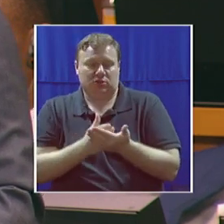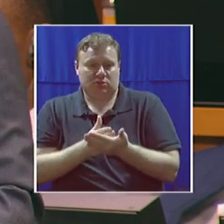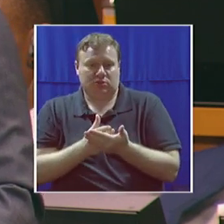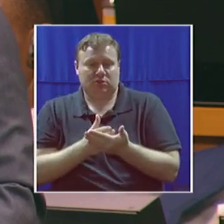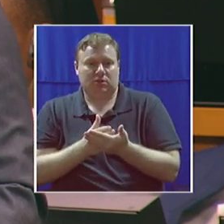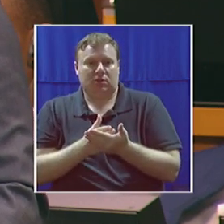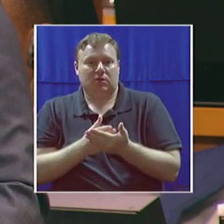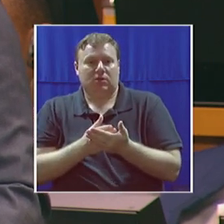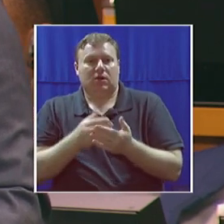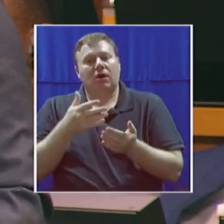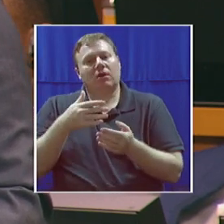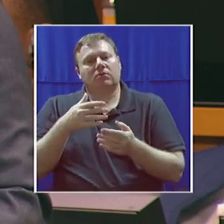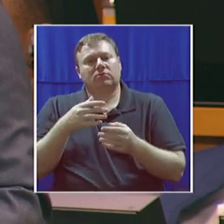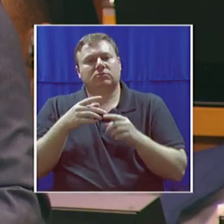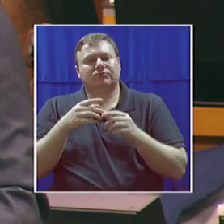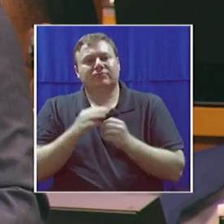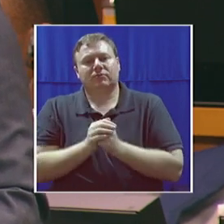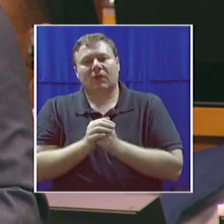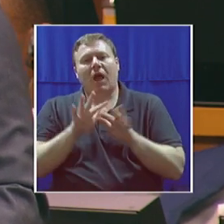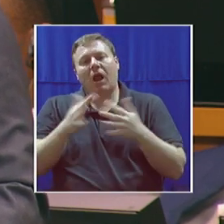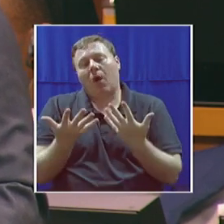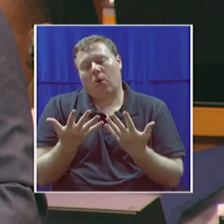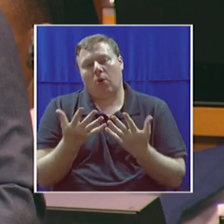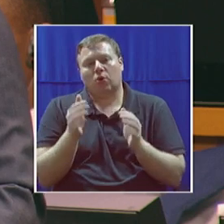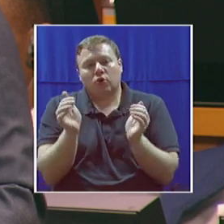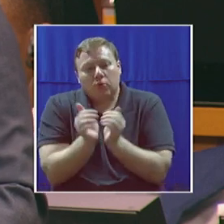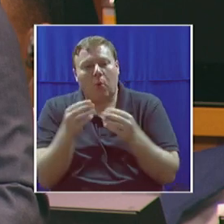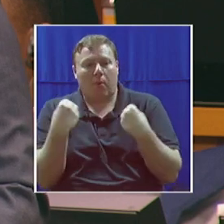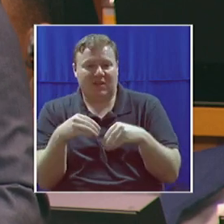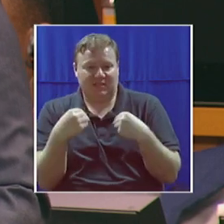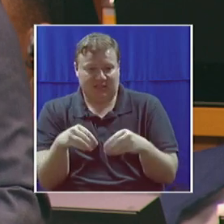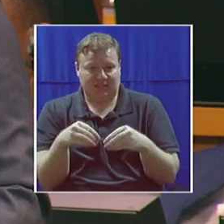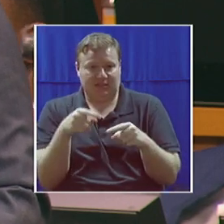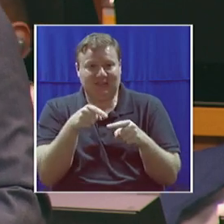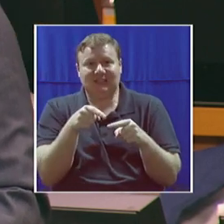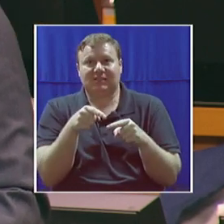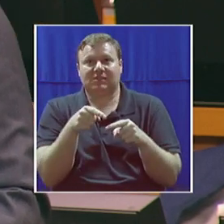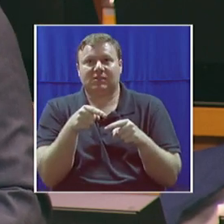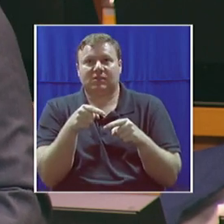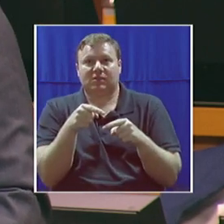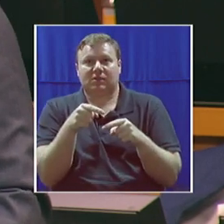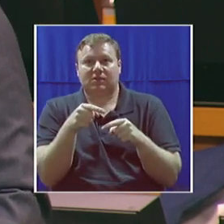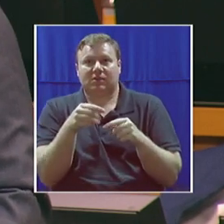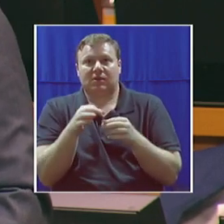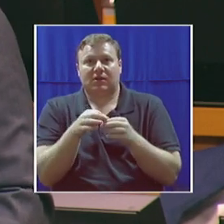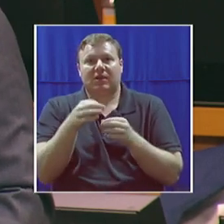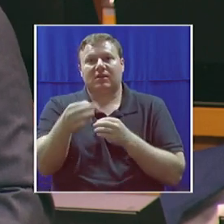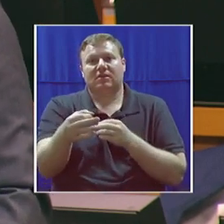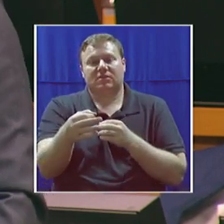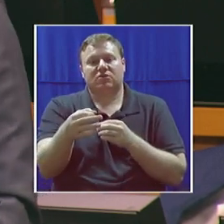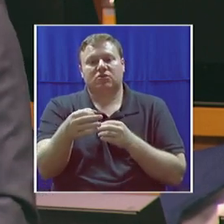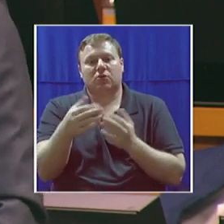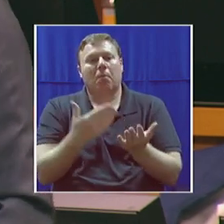regulations in particular do you support exempting small businesses from the extension of in